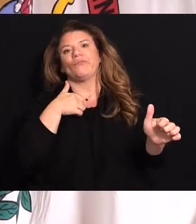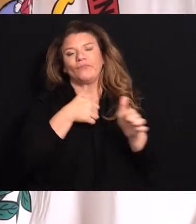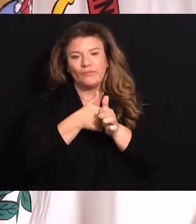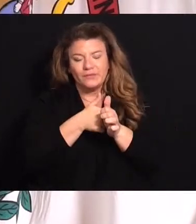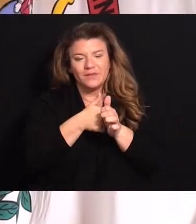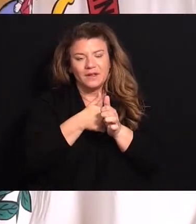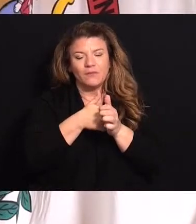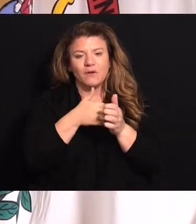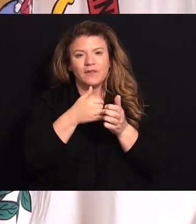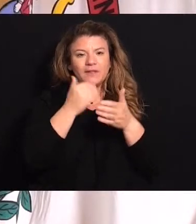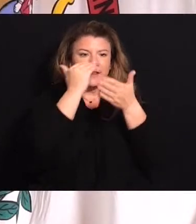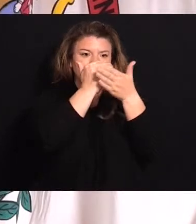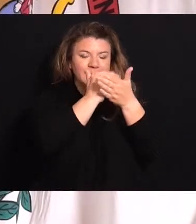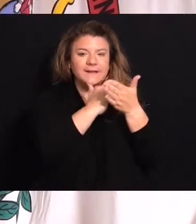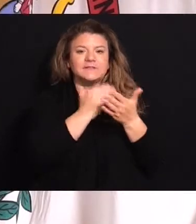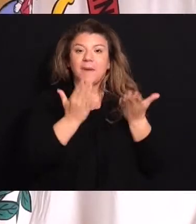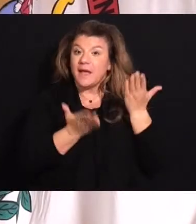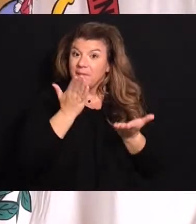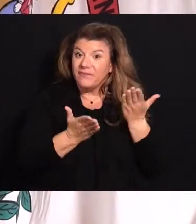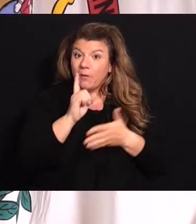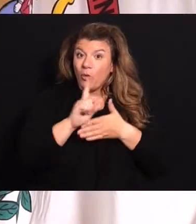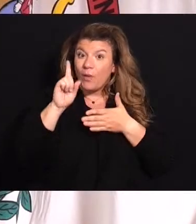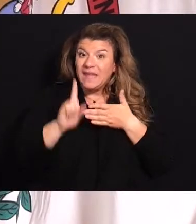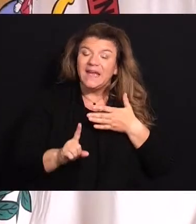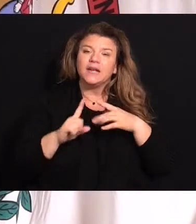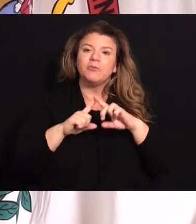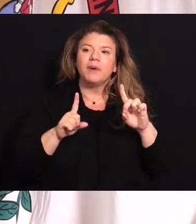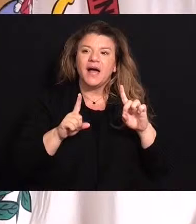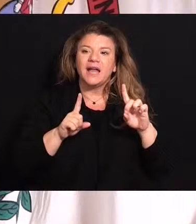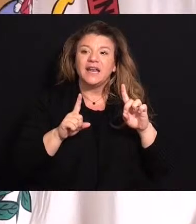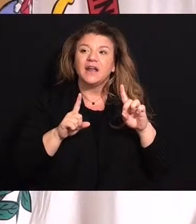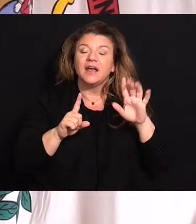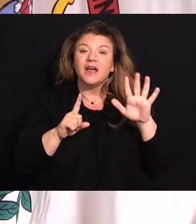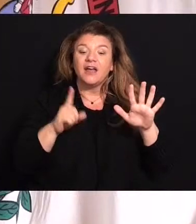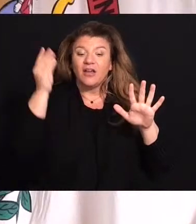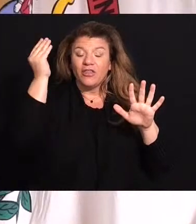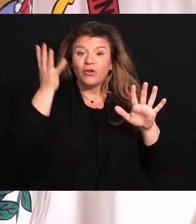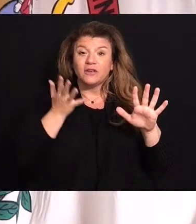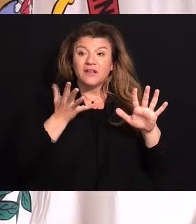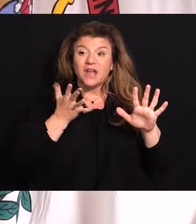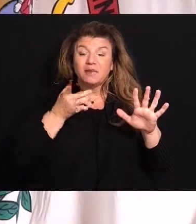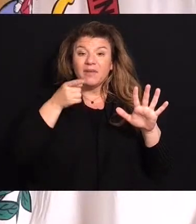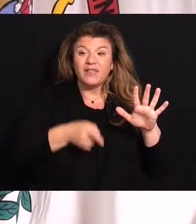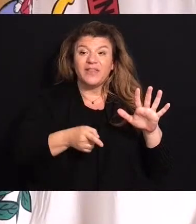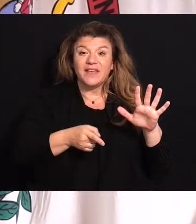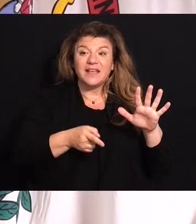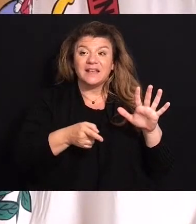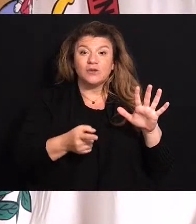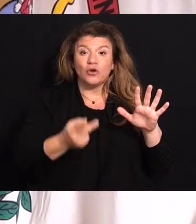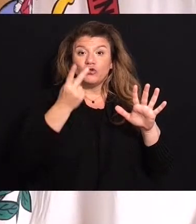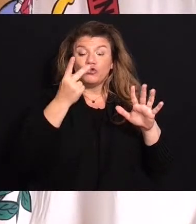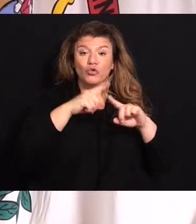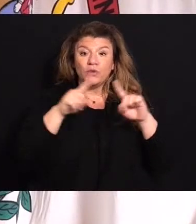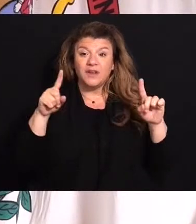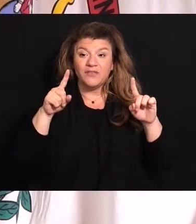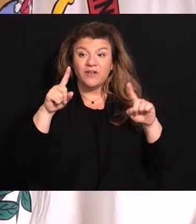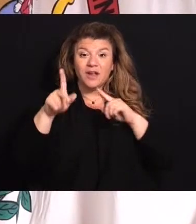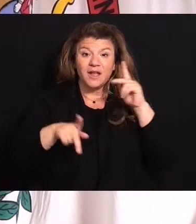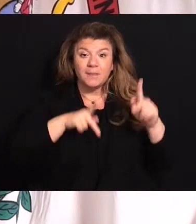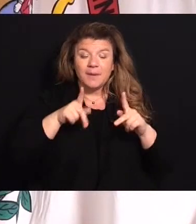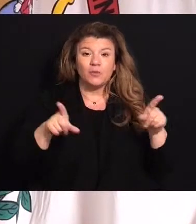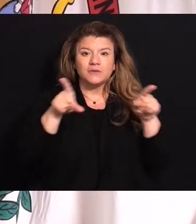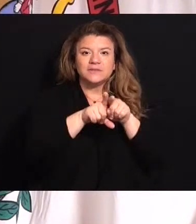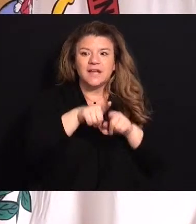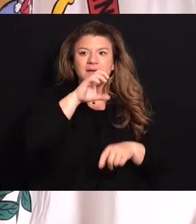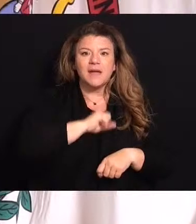and all that, but these they're telling me these are absolutely two different individuals. They're the same age,